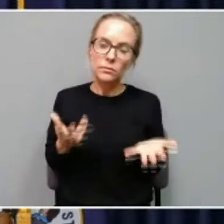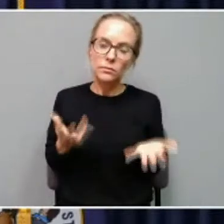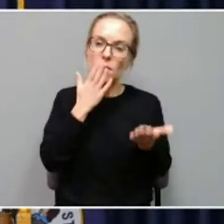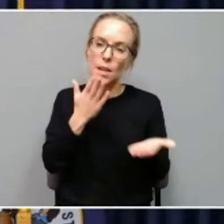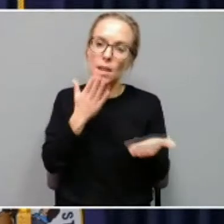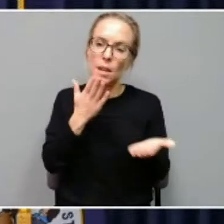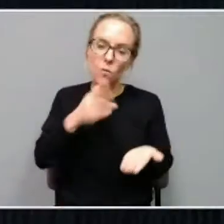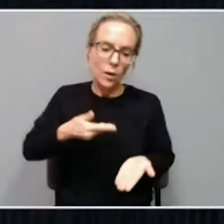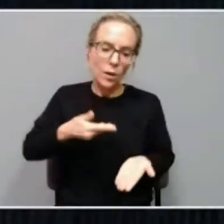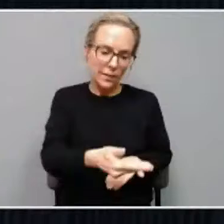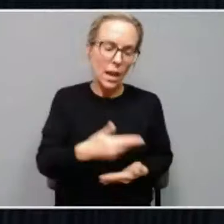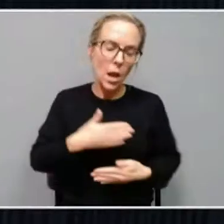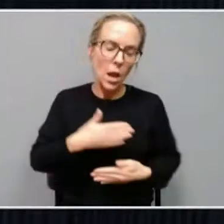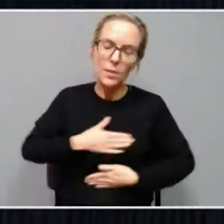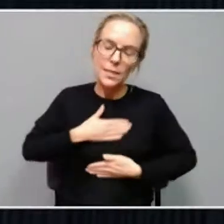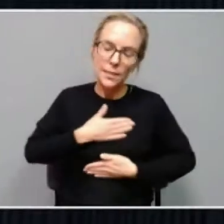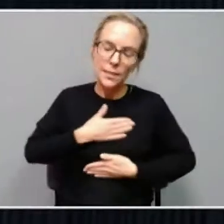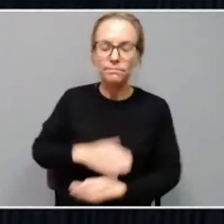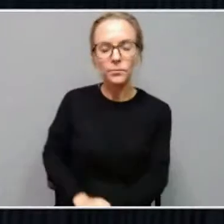I appreciate it.